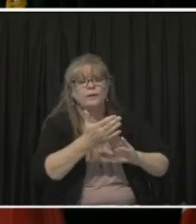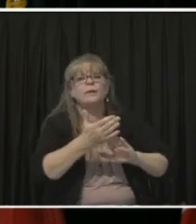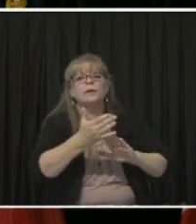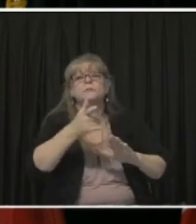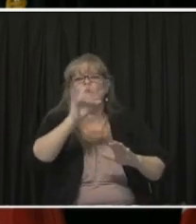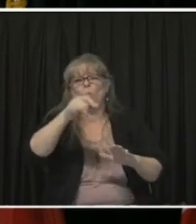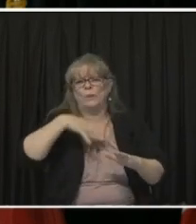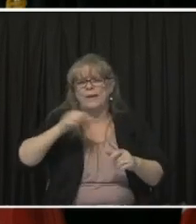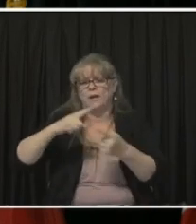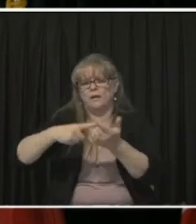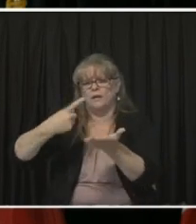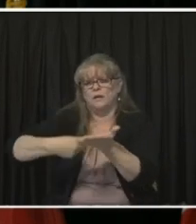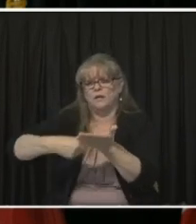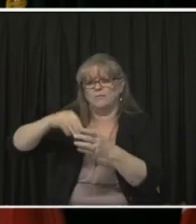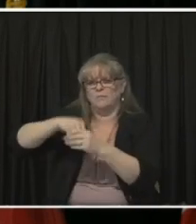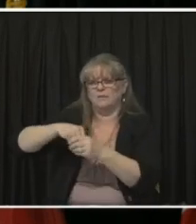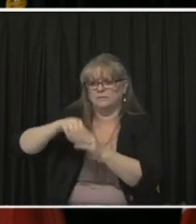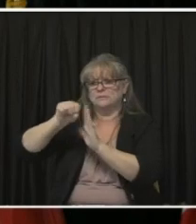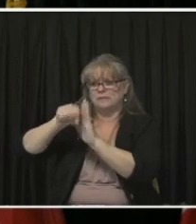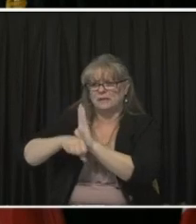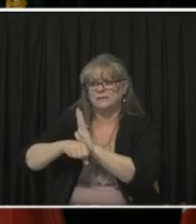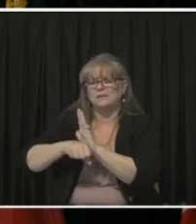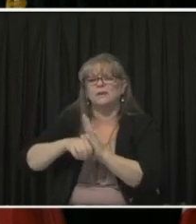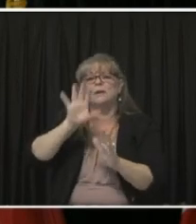including OEDIT.